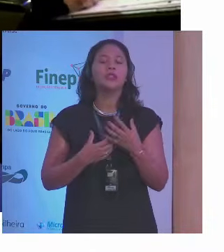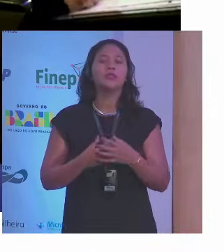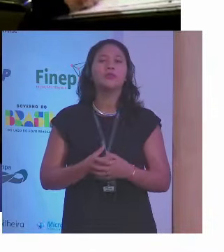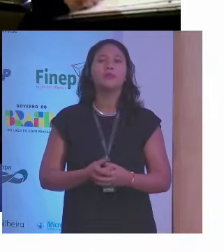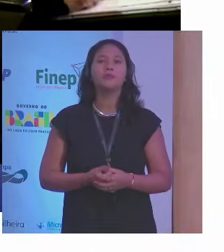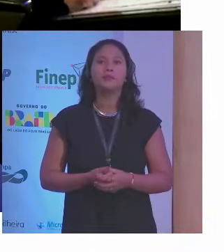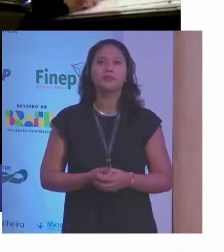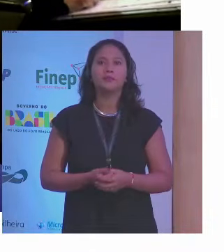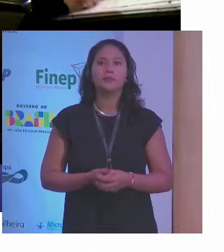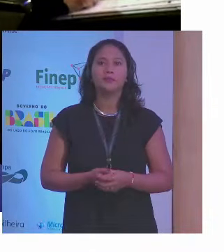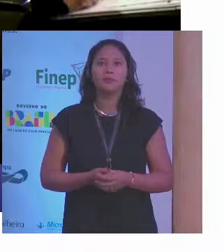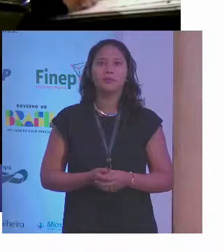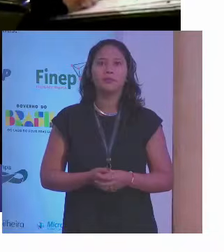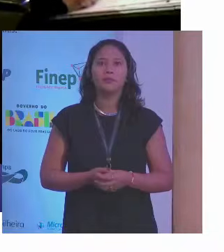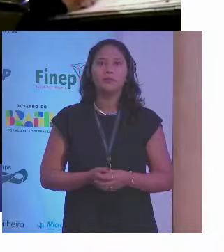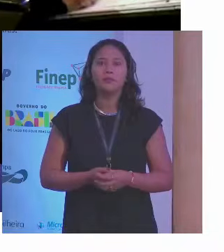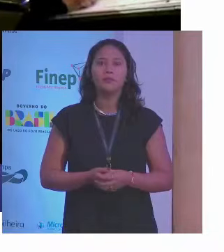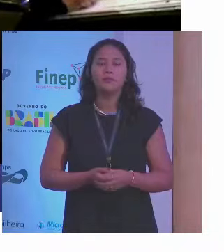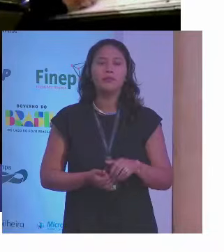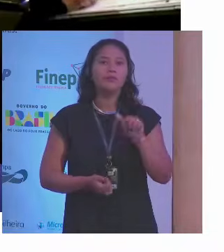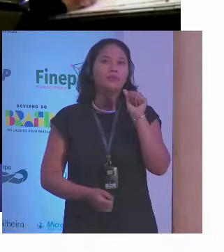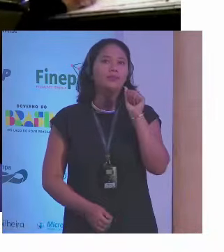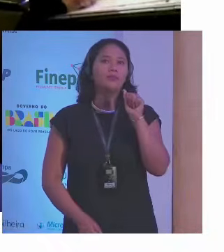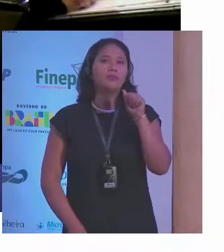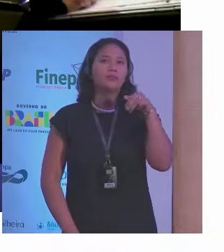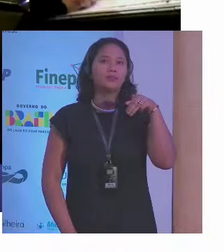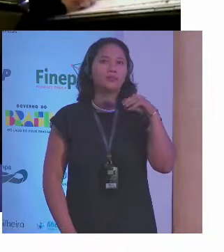an AMOC tipping point.